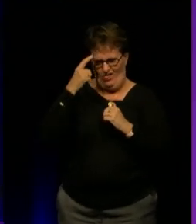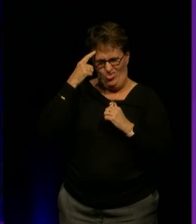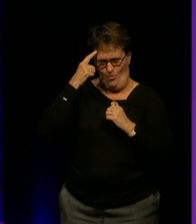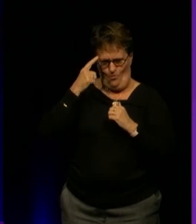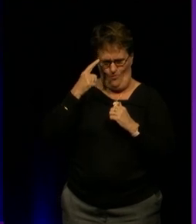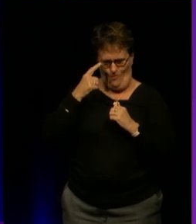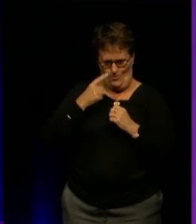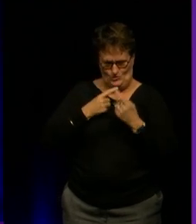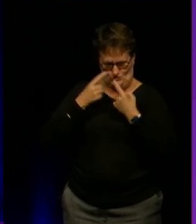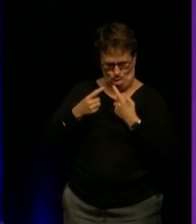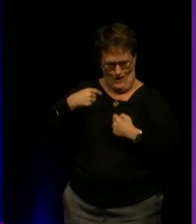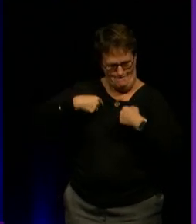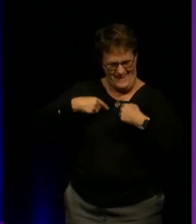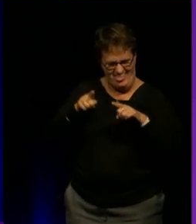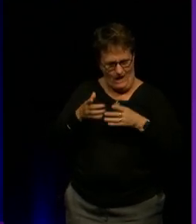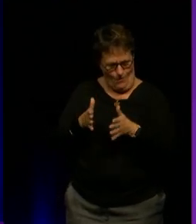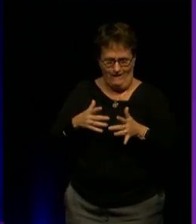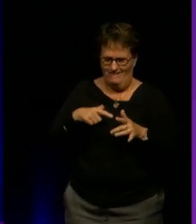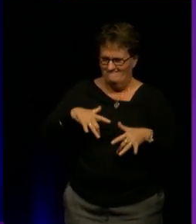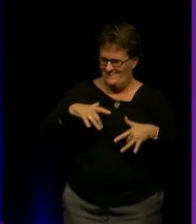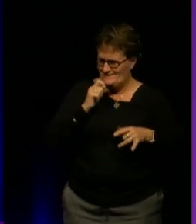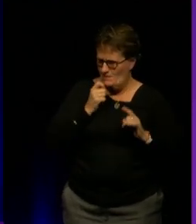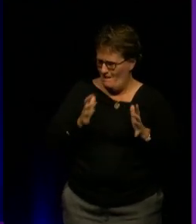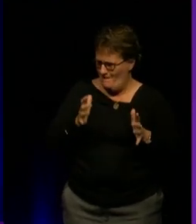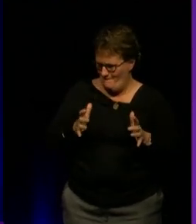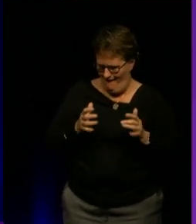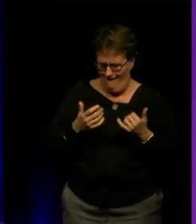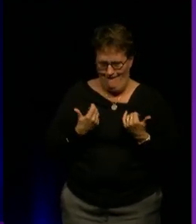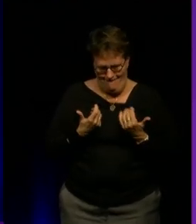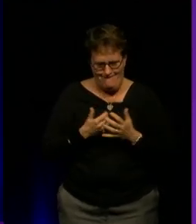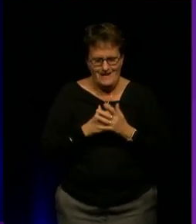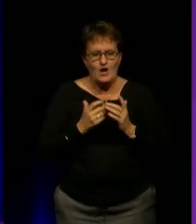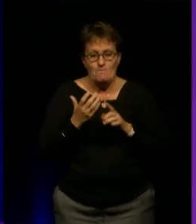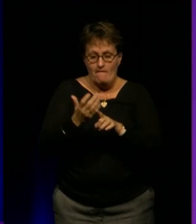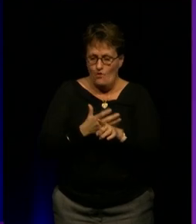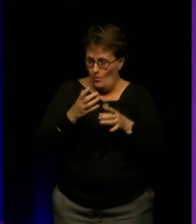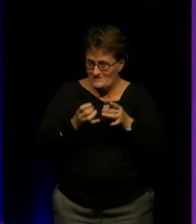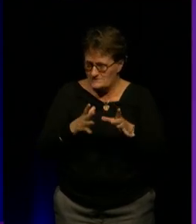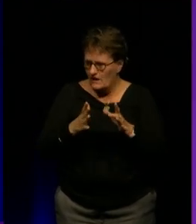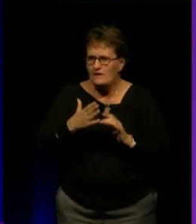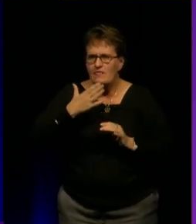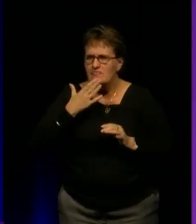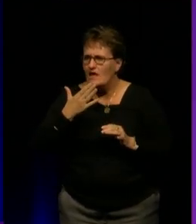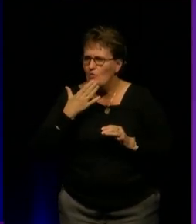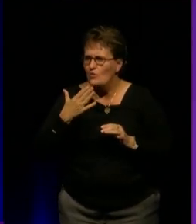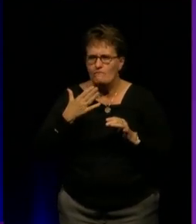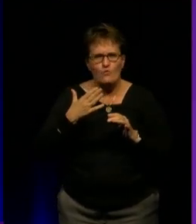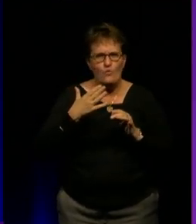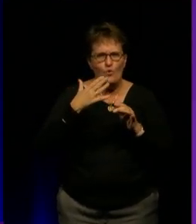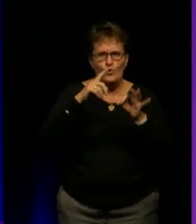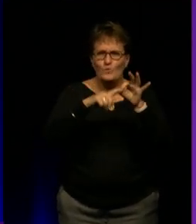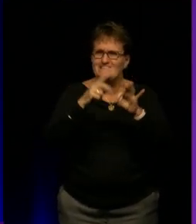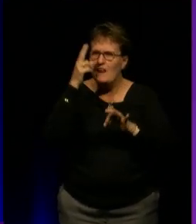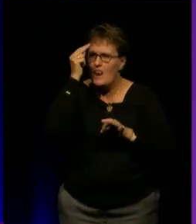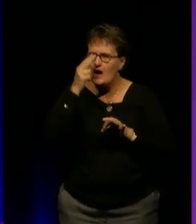terms, and it still seems a little bit odd, so it's quite a compliment. And before we get going, thank you to the State Library, Vicky, and